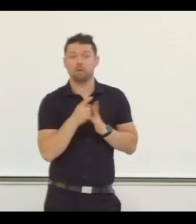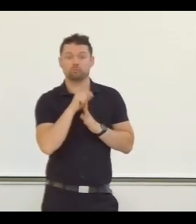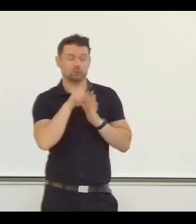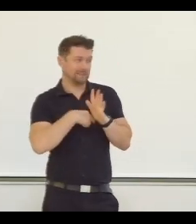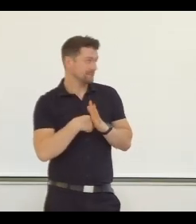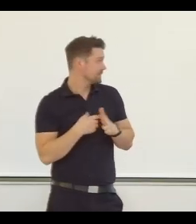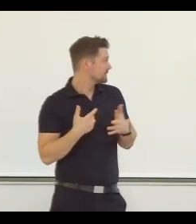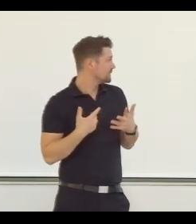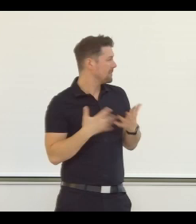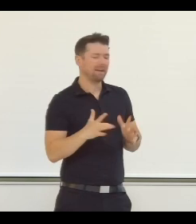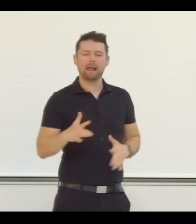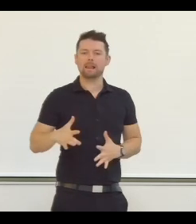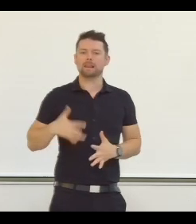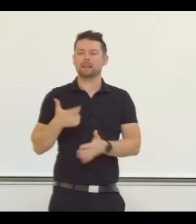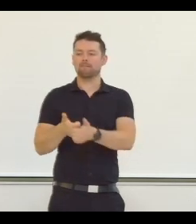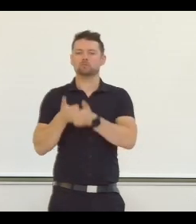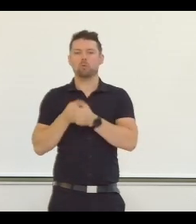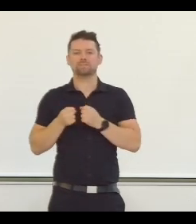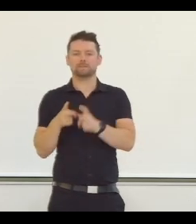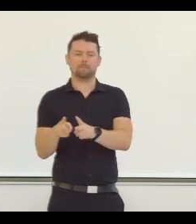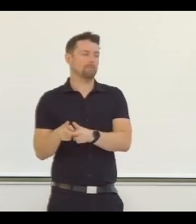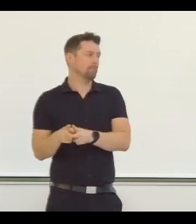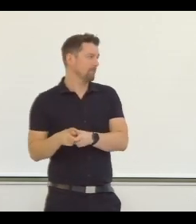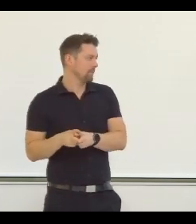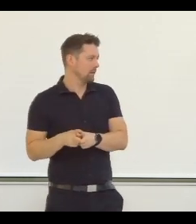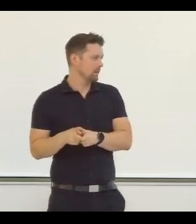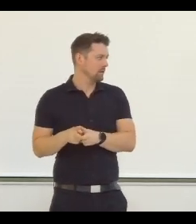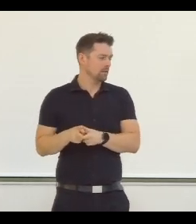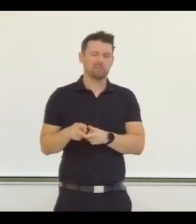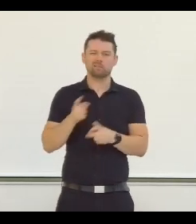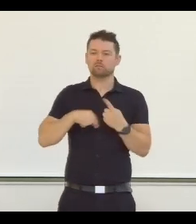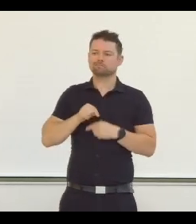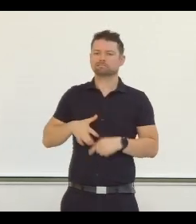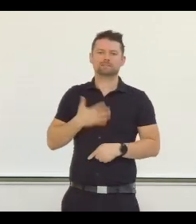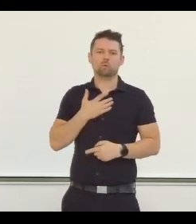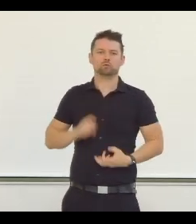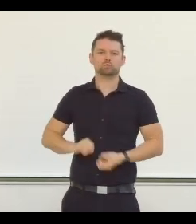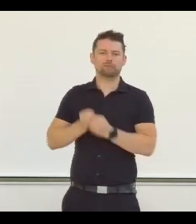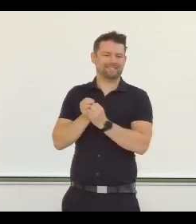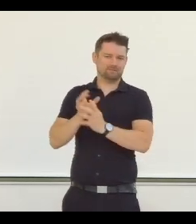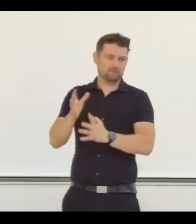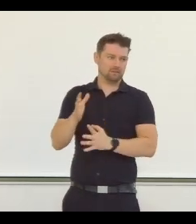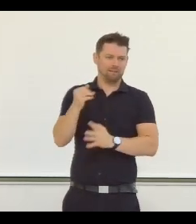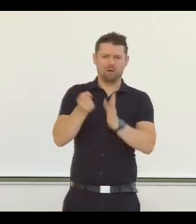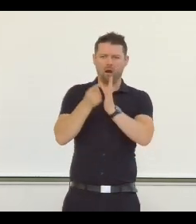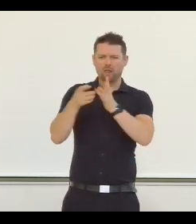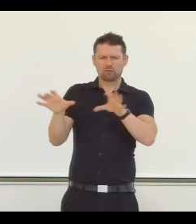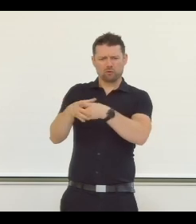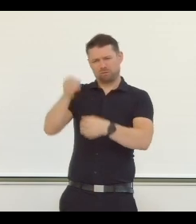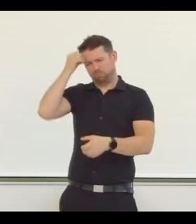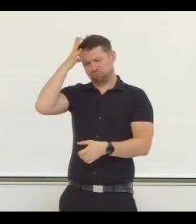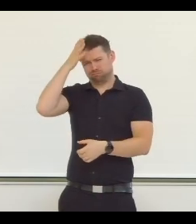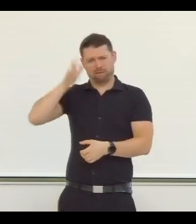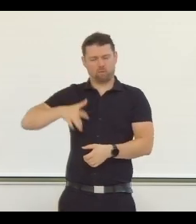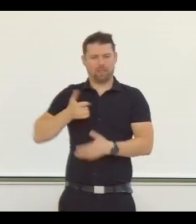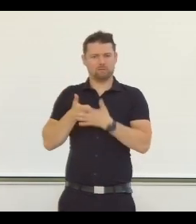did is the life support systems and infrastructure. So we did not set out to develop a life support system. I mean, there are other groups that are much better at that